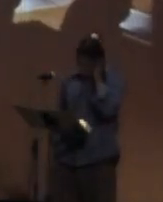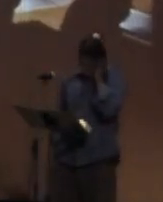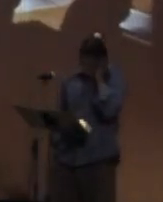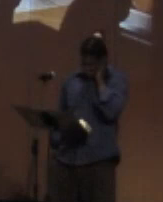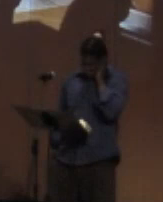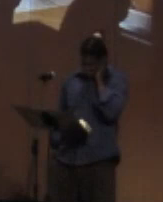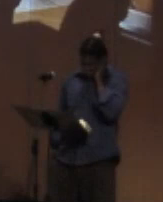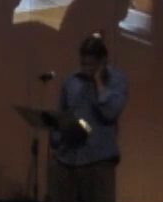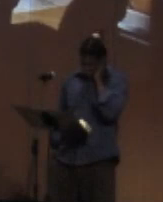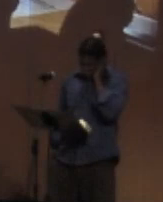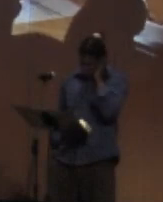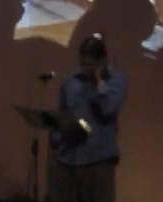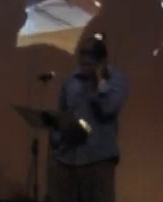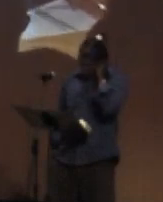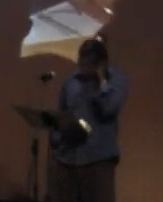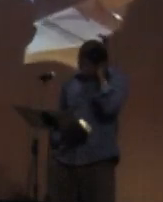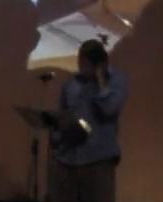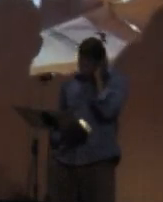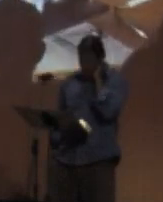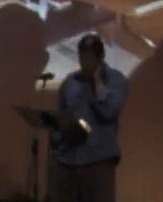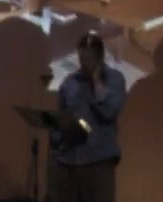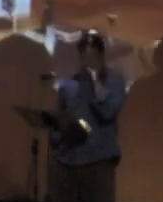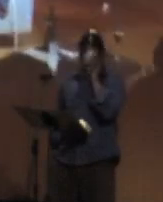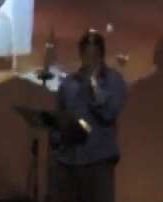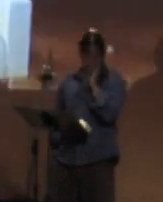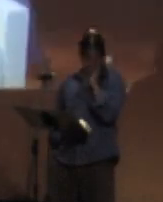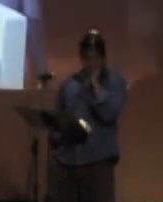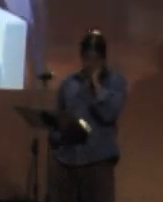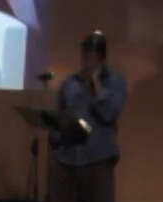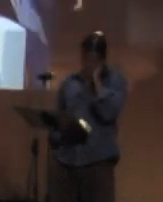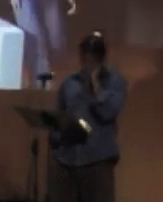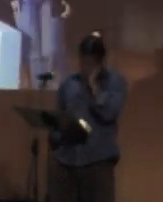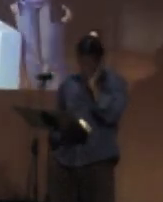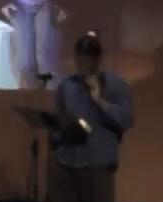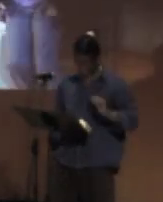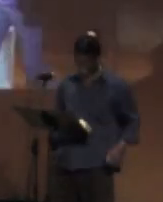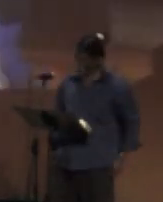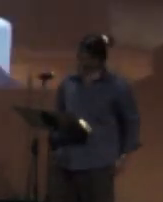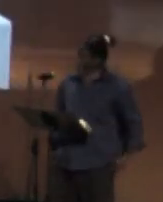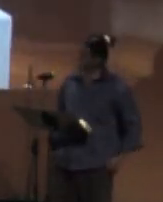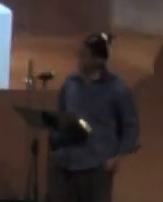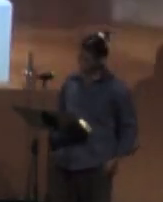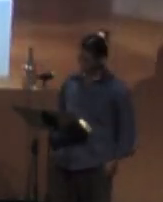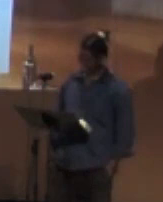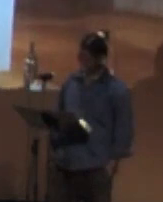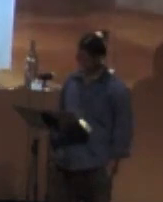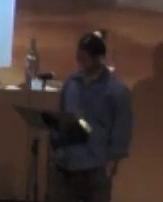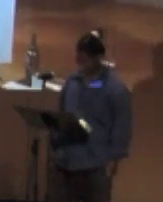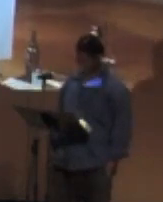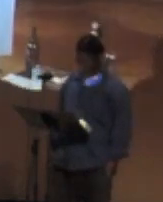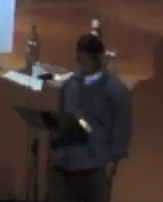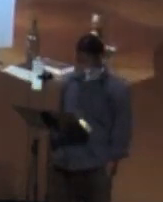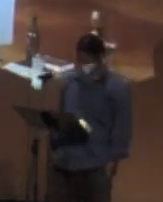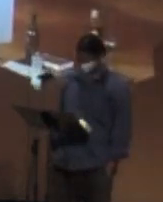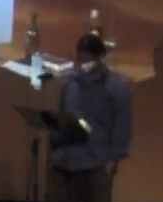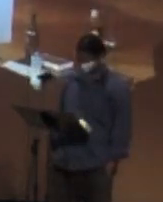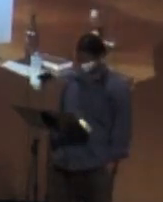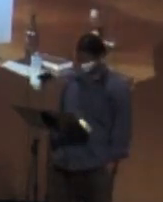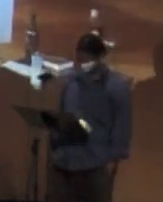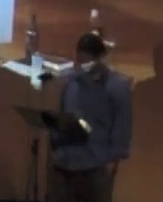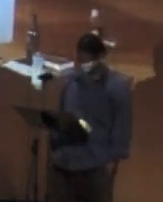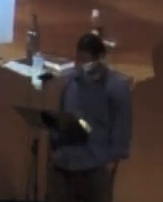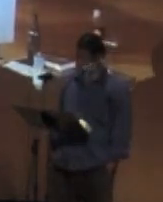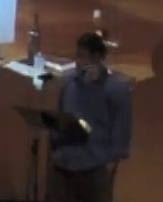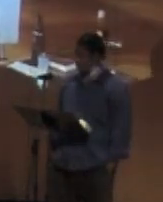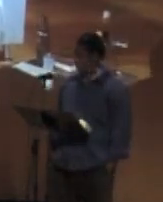love um I'm crazy at the very least me too she kisses him on the cheek I can't